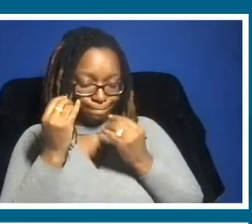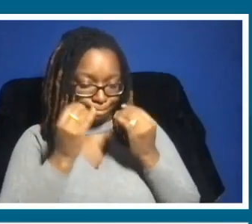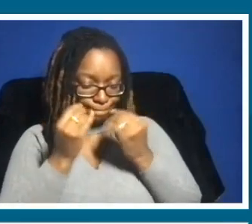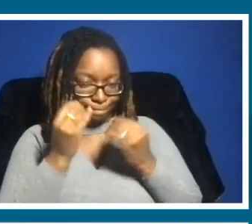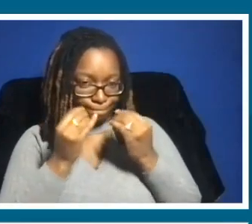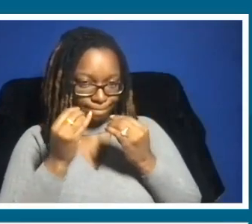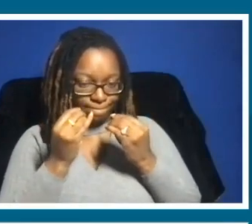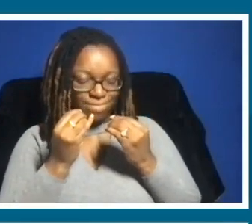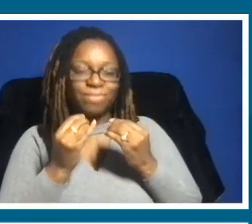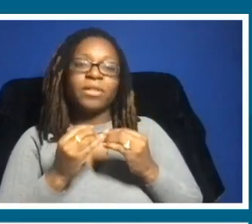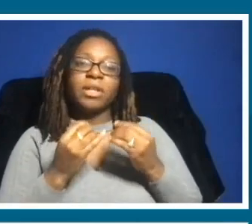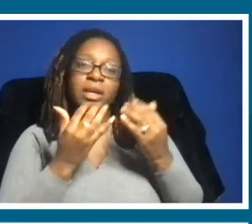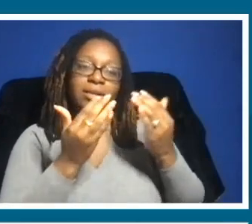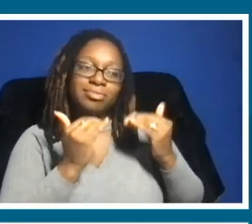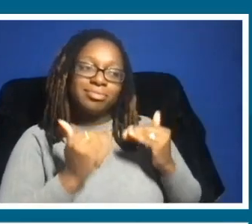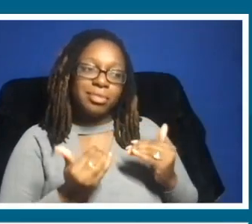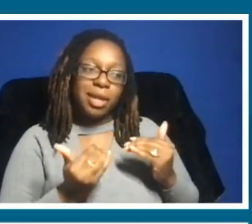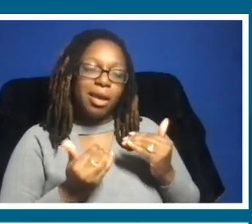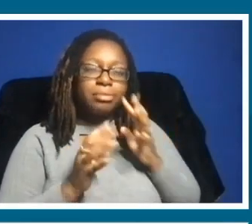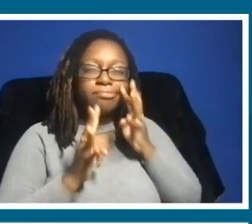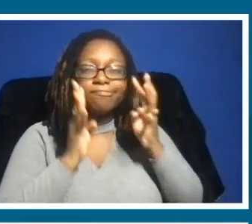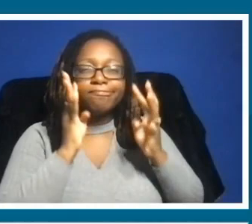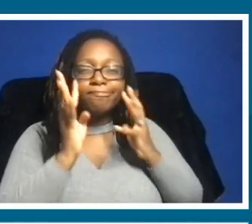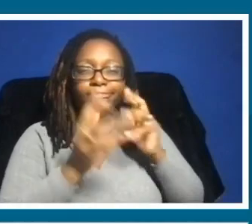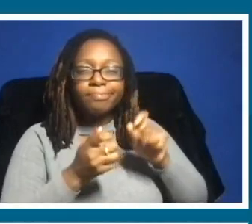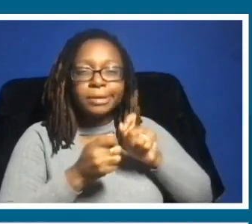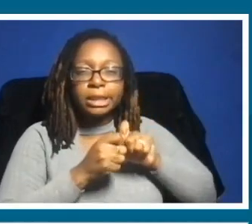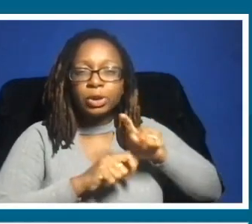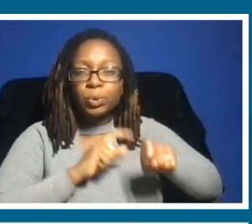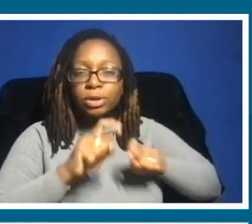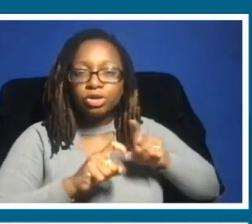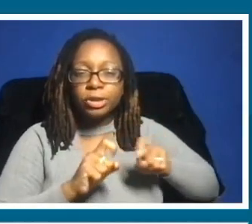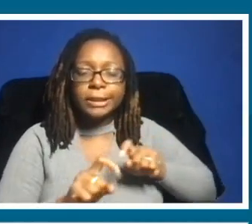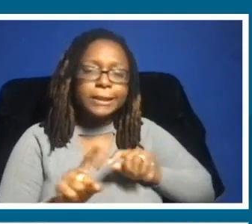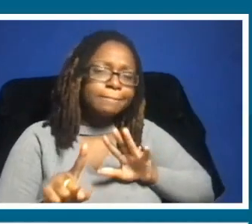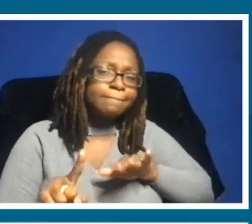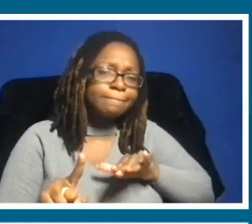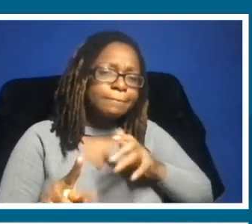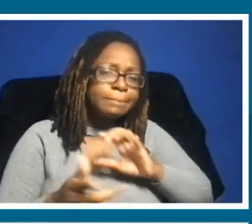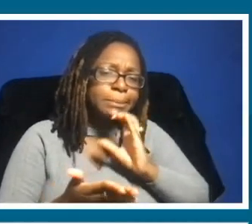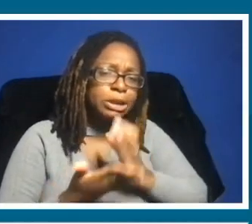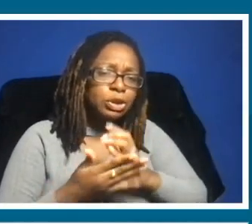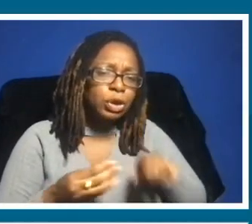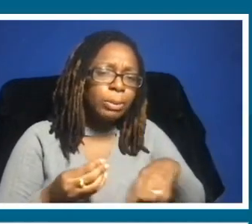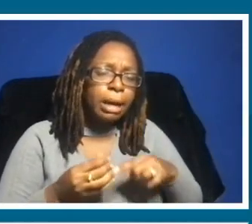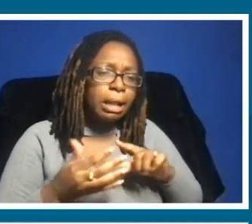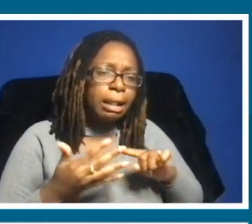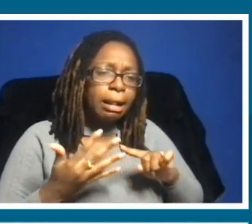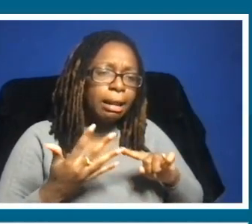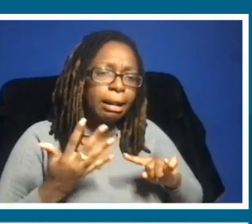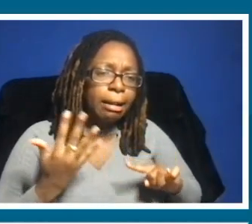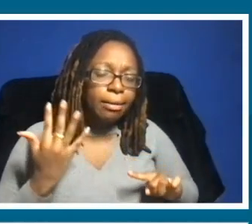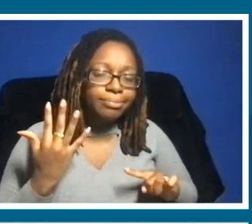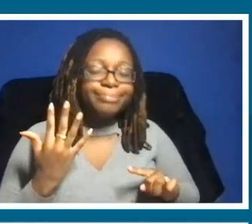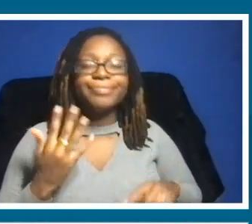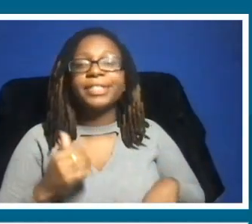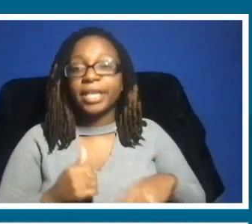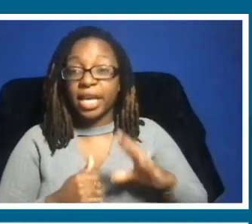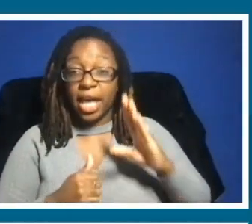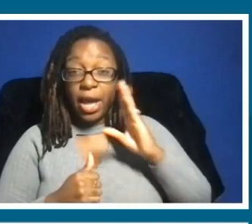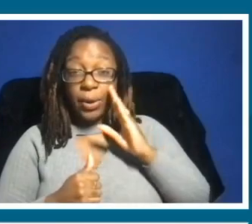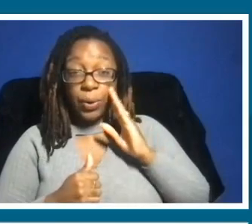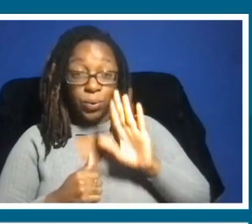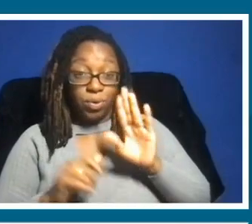start considering questions that you have about the image. And I know that on your screens, what you